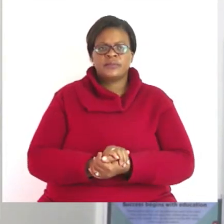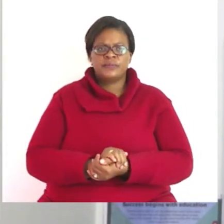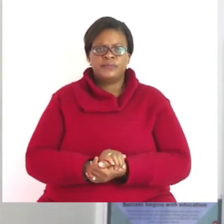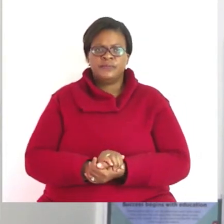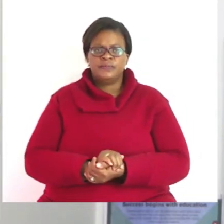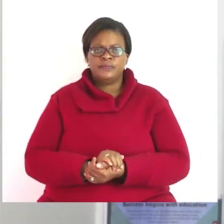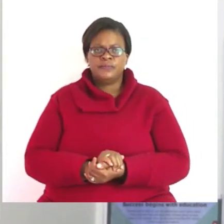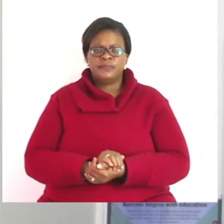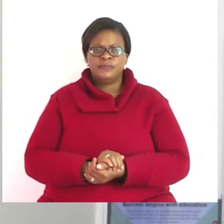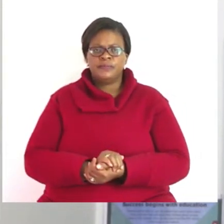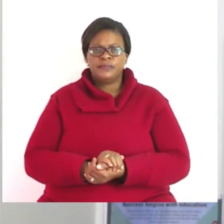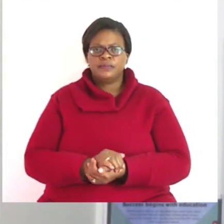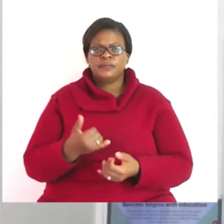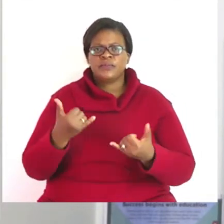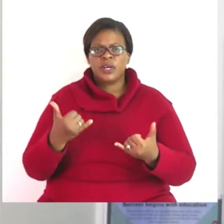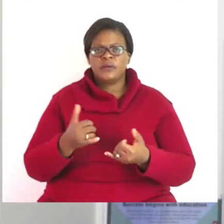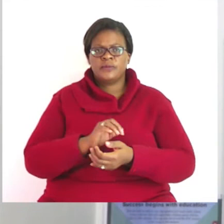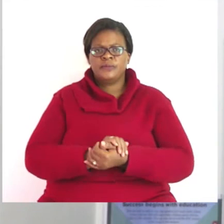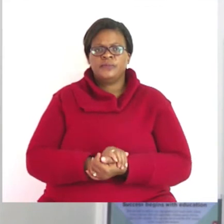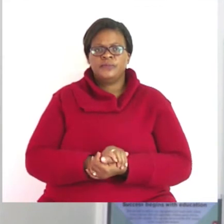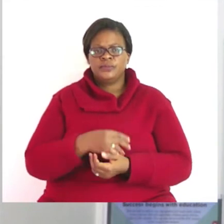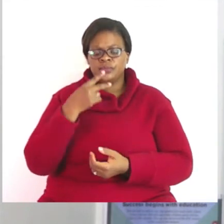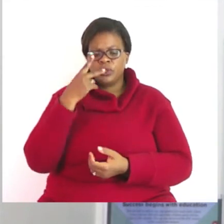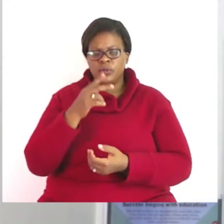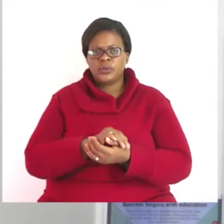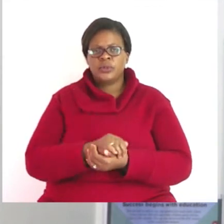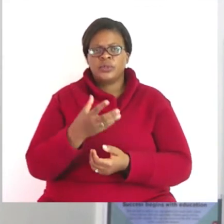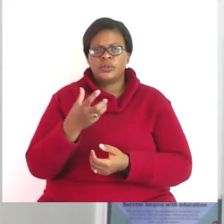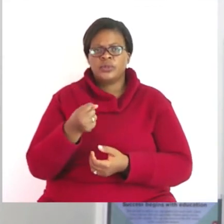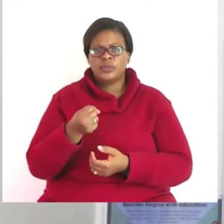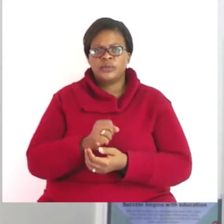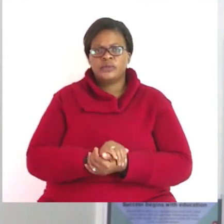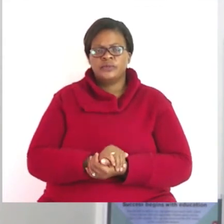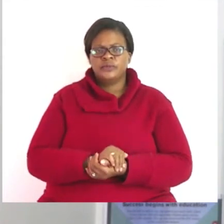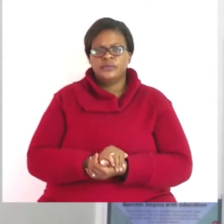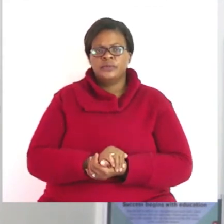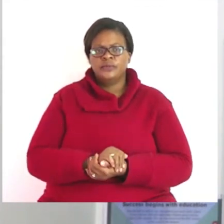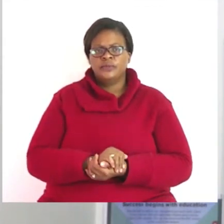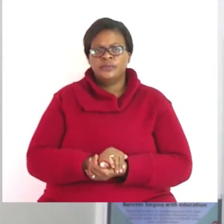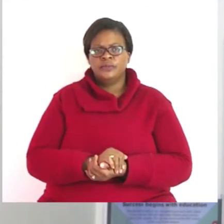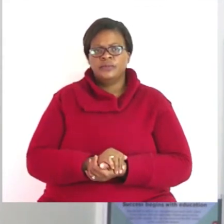In our booklet, we are given